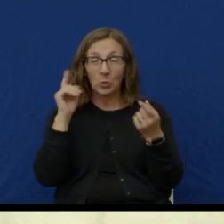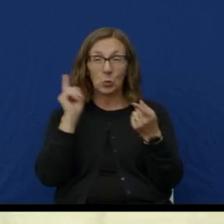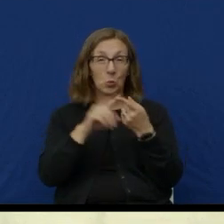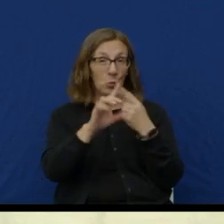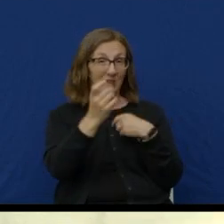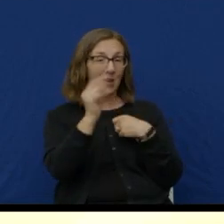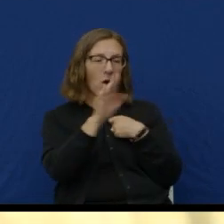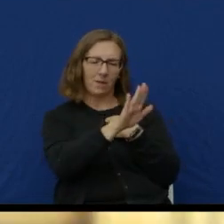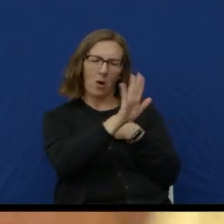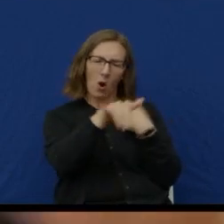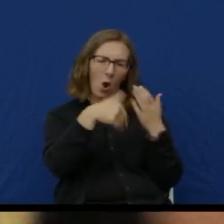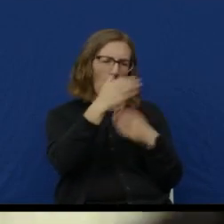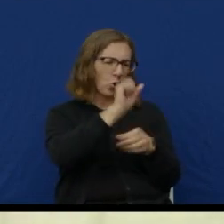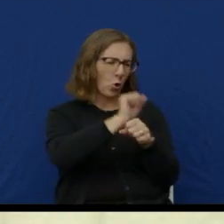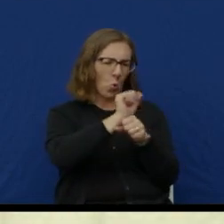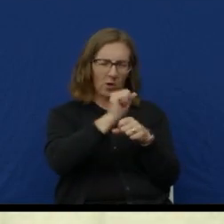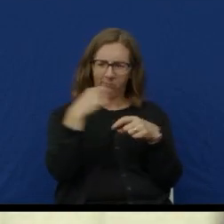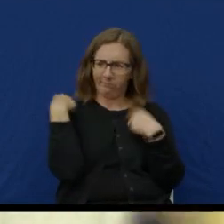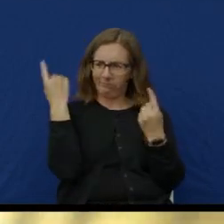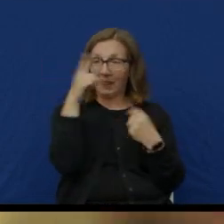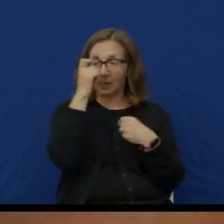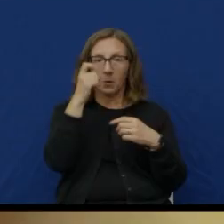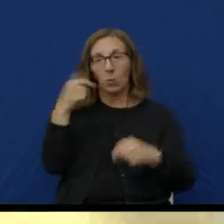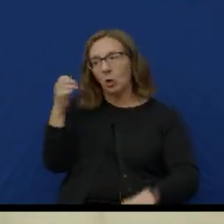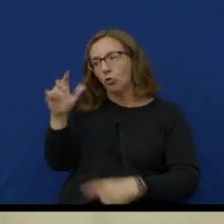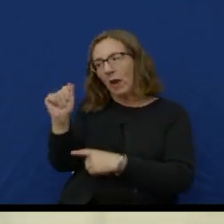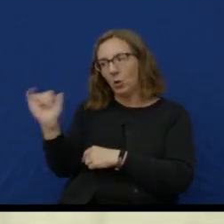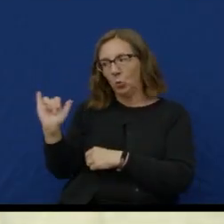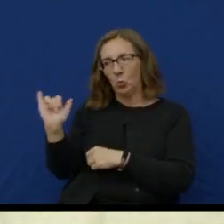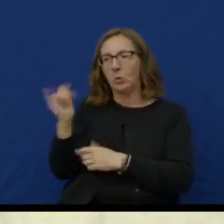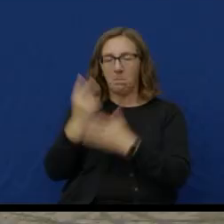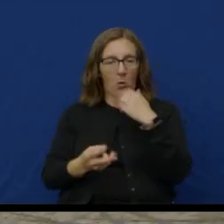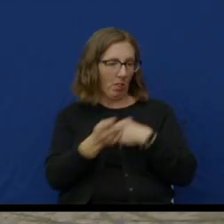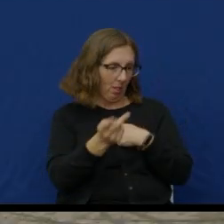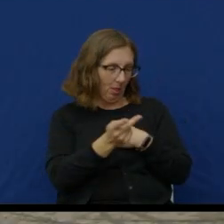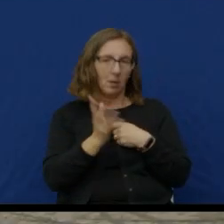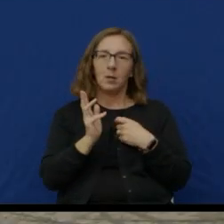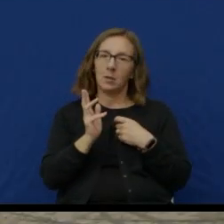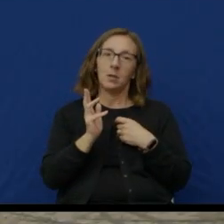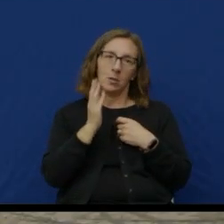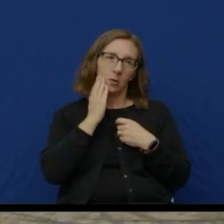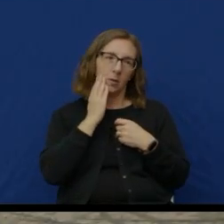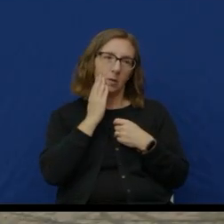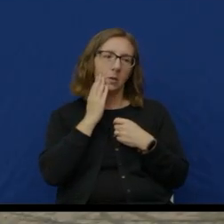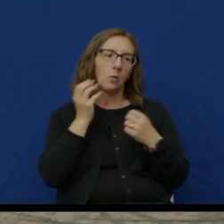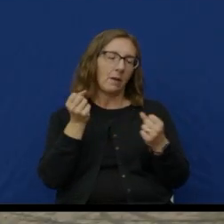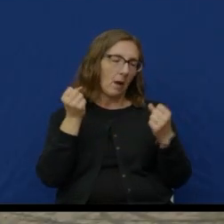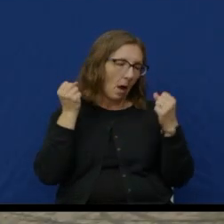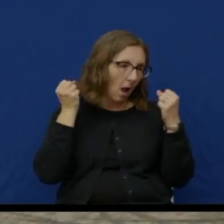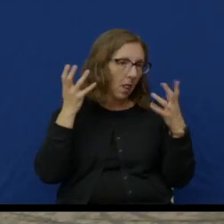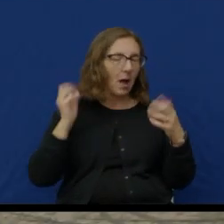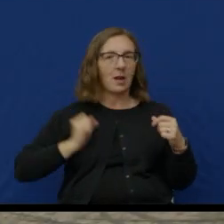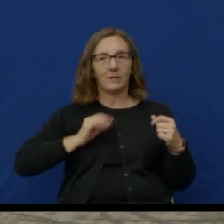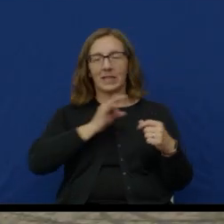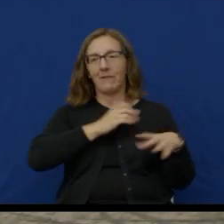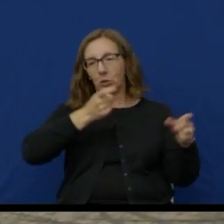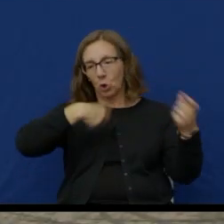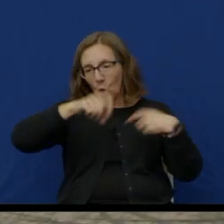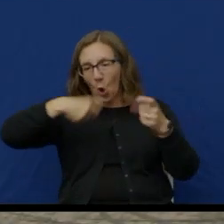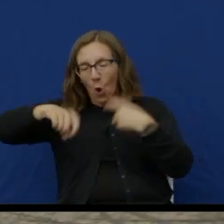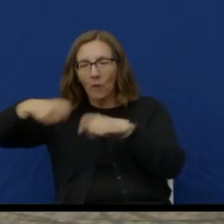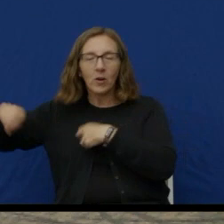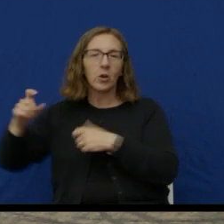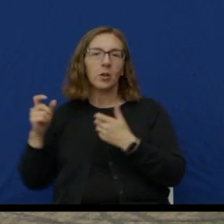for all the work that you did this summer, and to Greta too. We, as several of you know, we had a lot of staff turnover, leadership